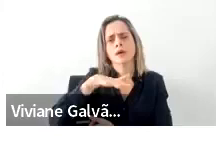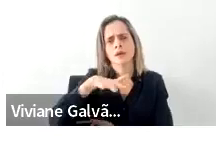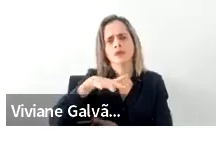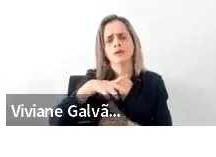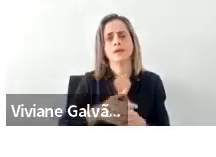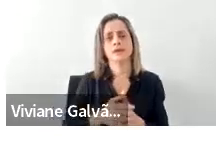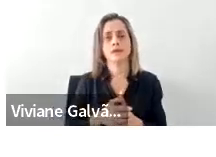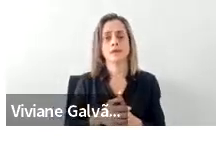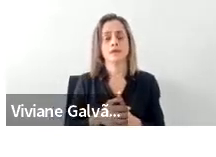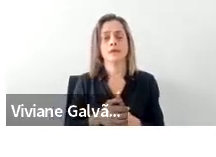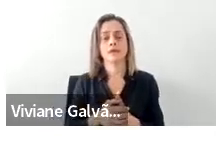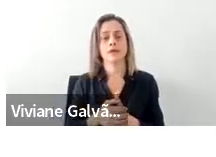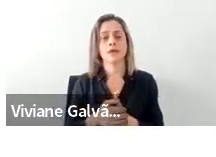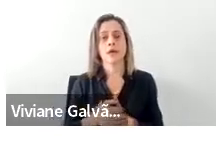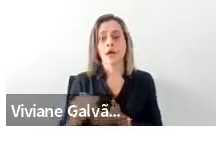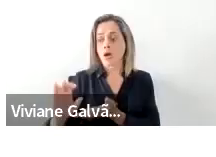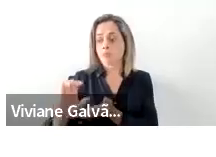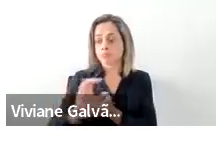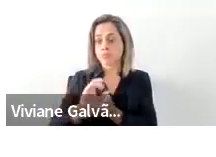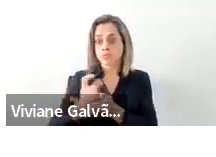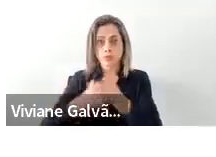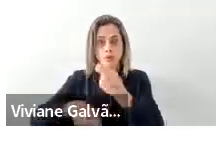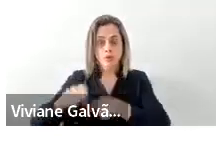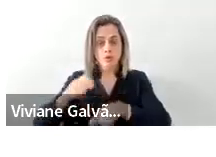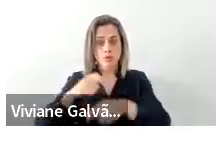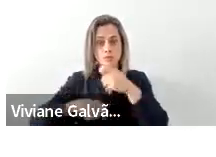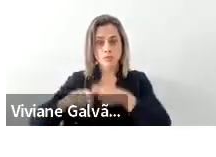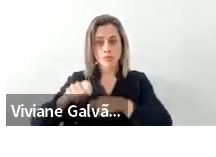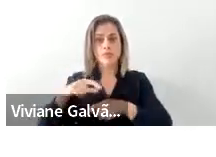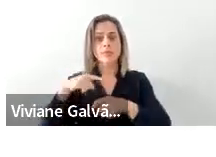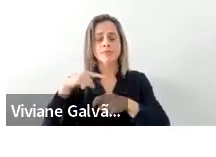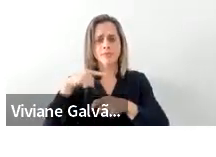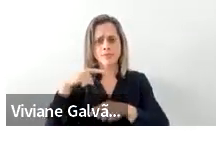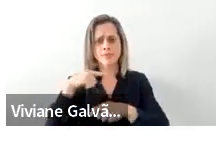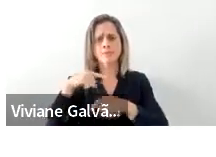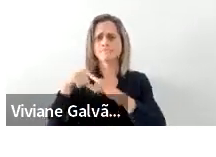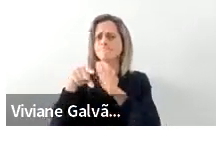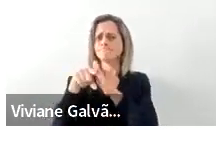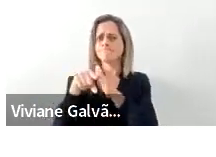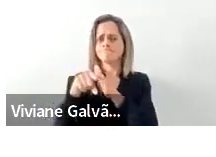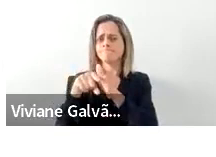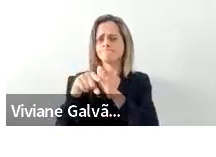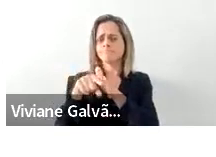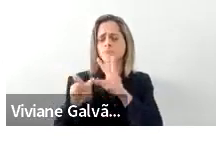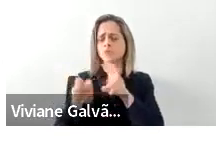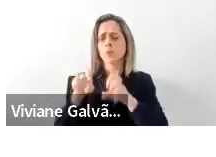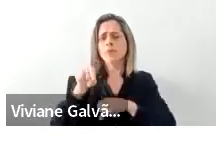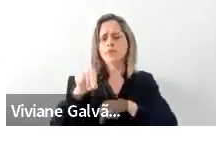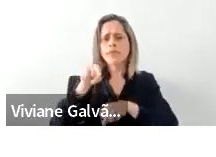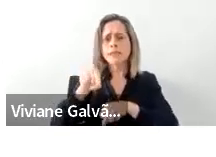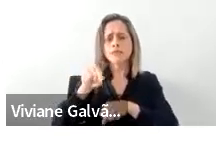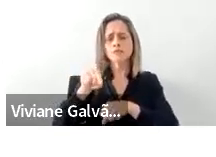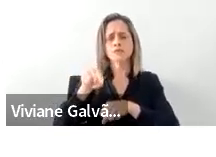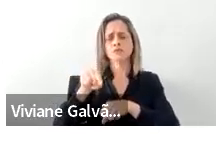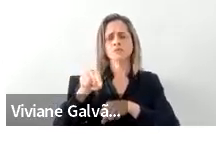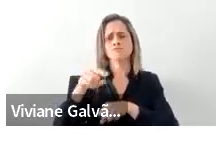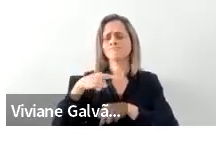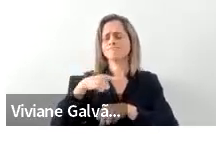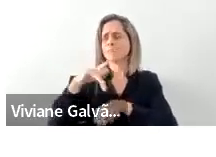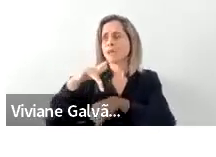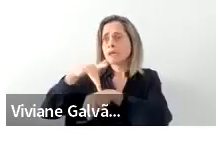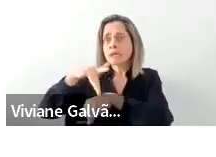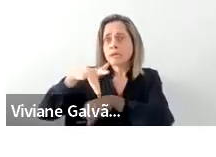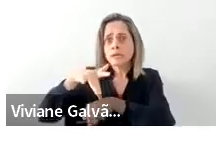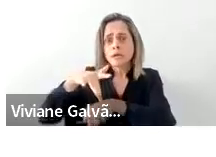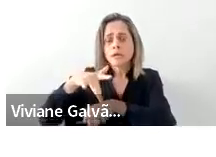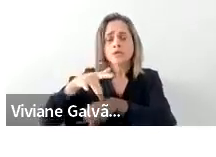forms, which nevertheless are forms of thought which are socially valid and therefore objective